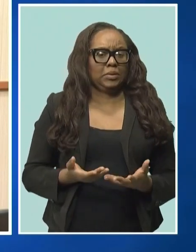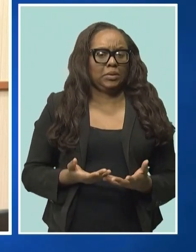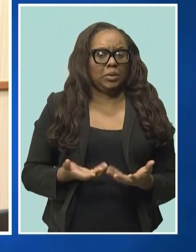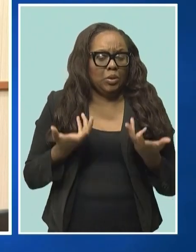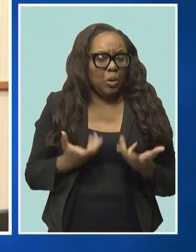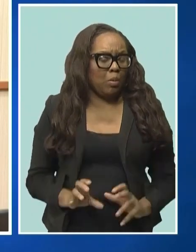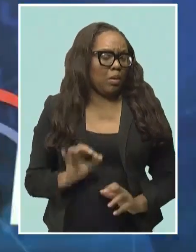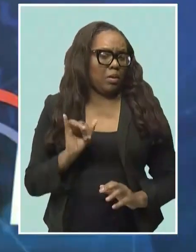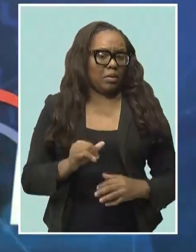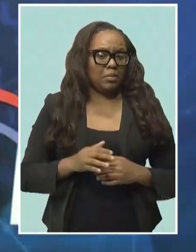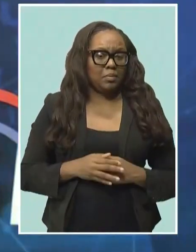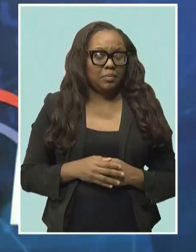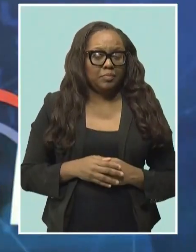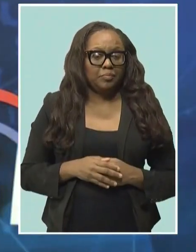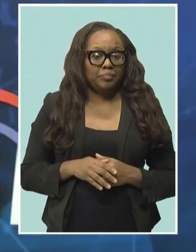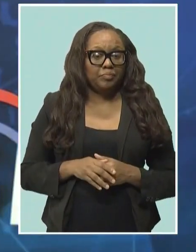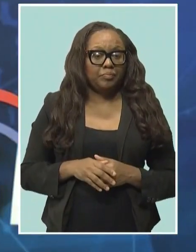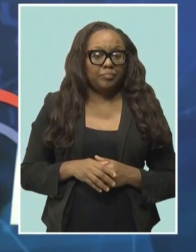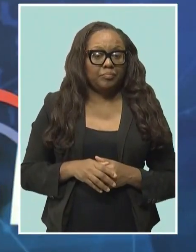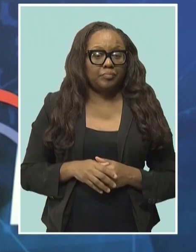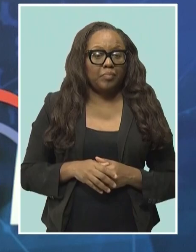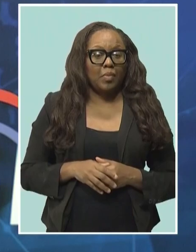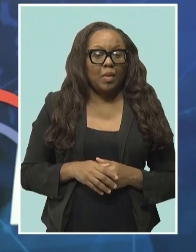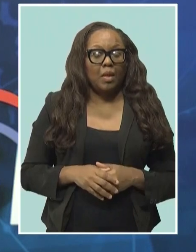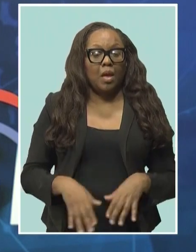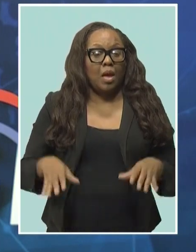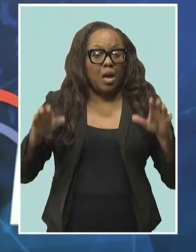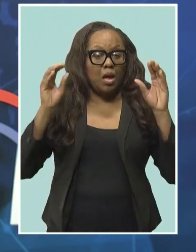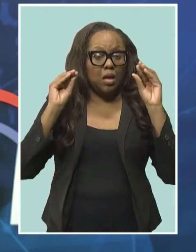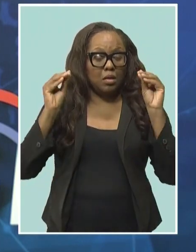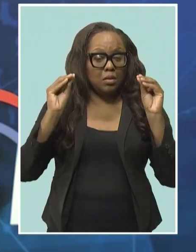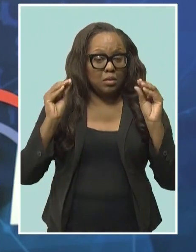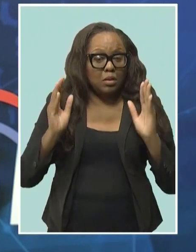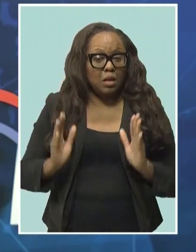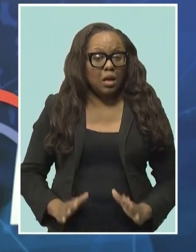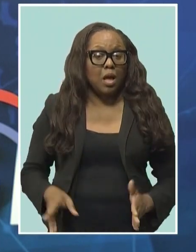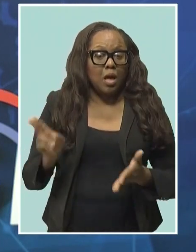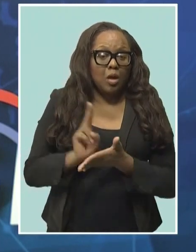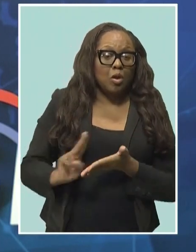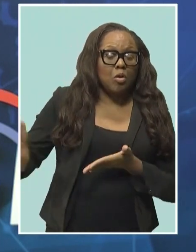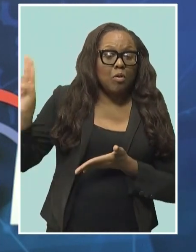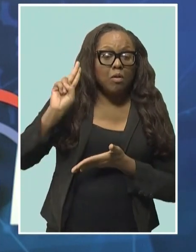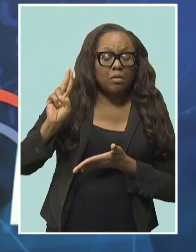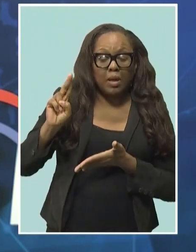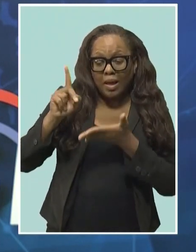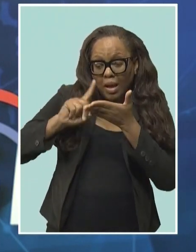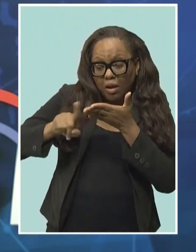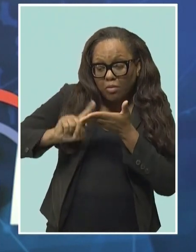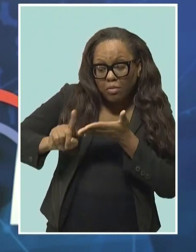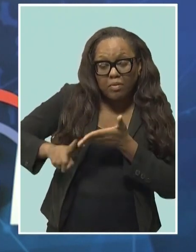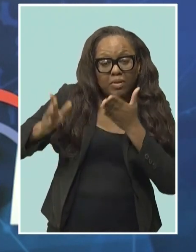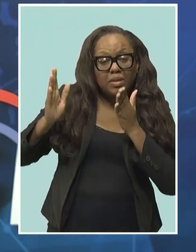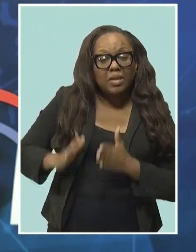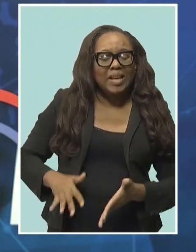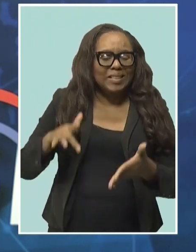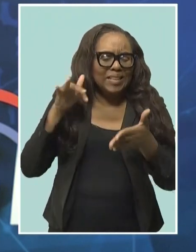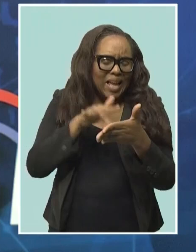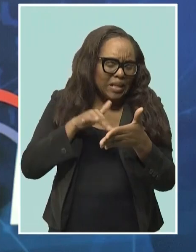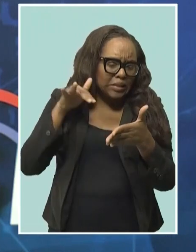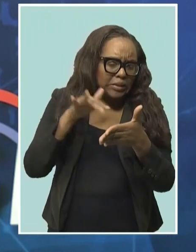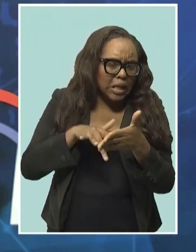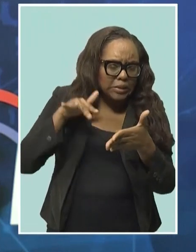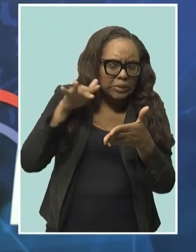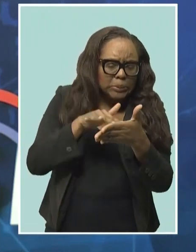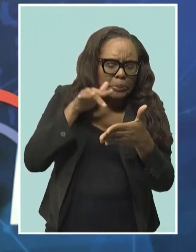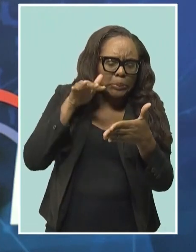sector. Well, the worms have been studied by a biology lecturer and researcher, Dr. Darren Brown. He's been on the ball